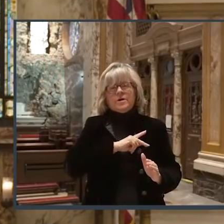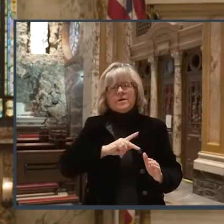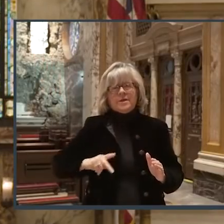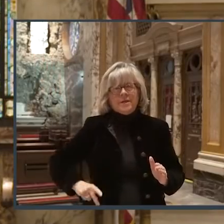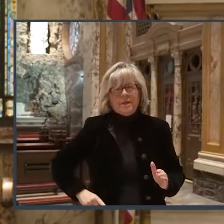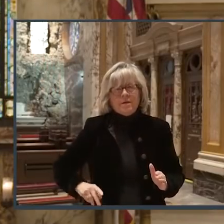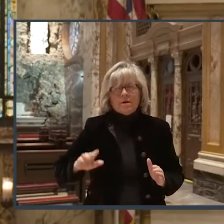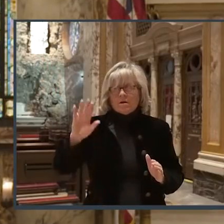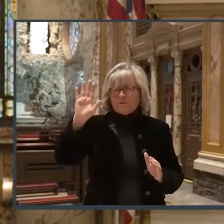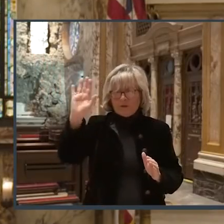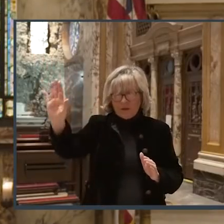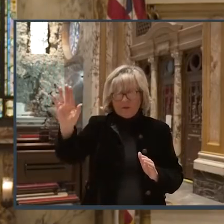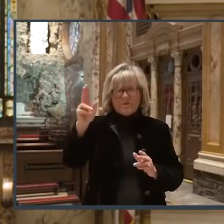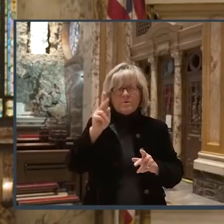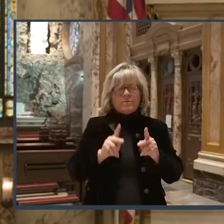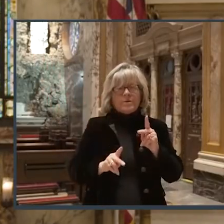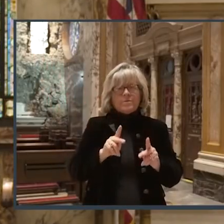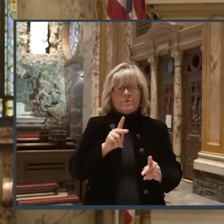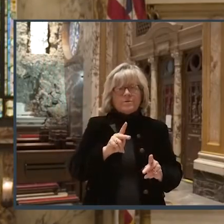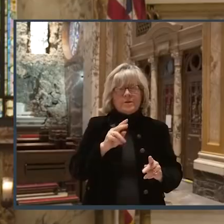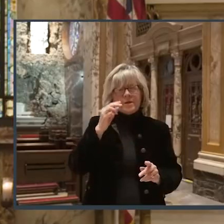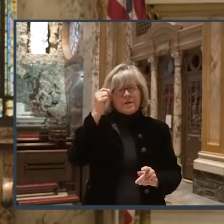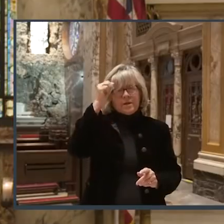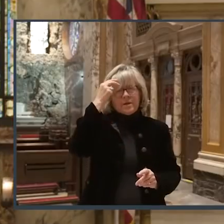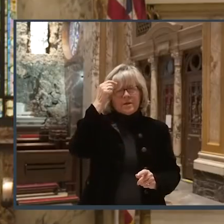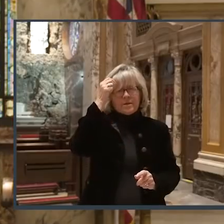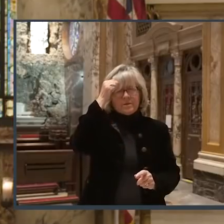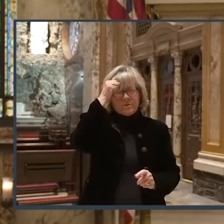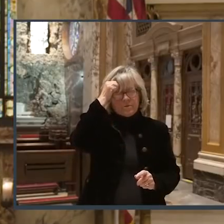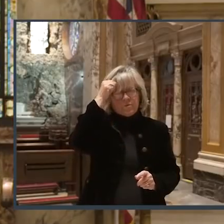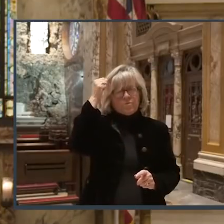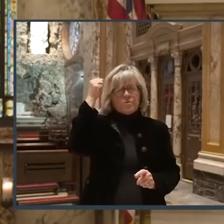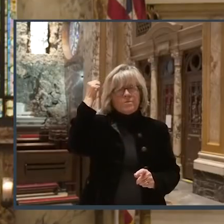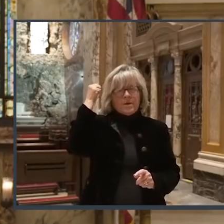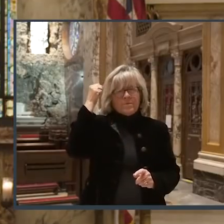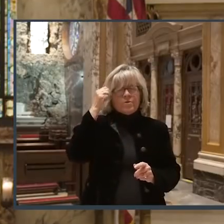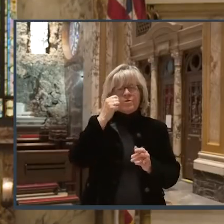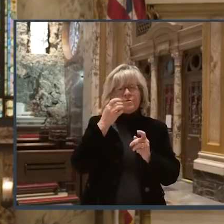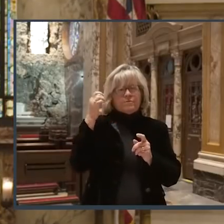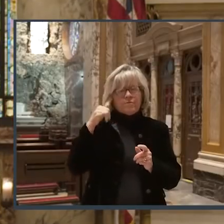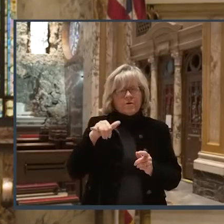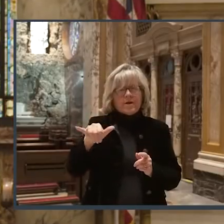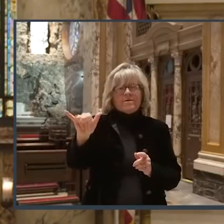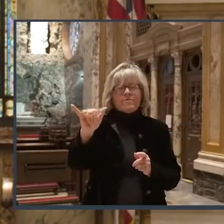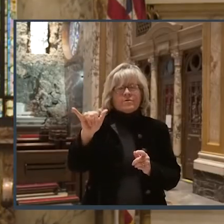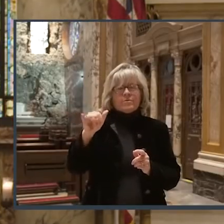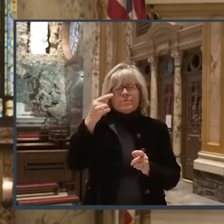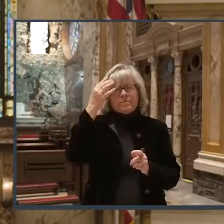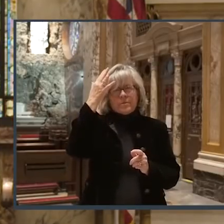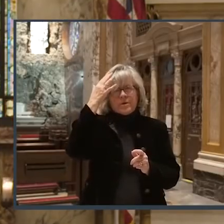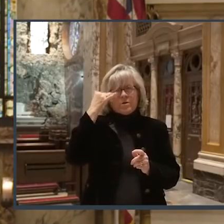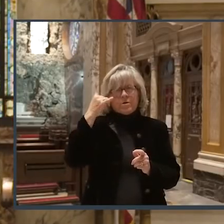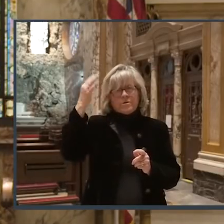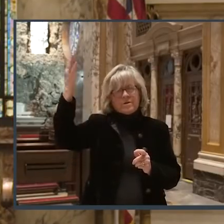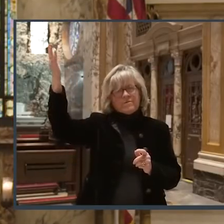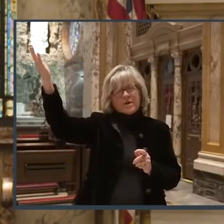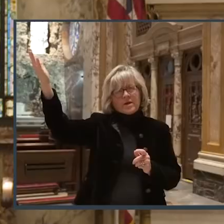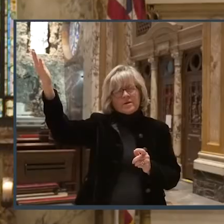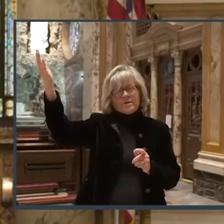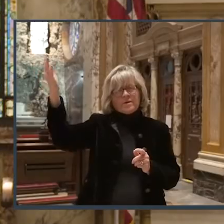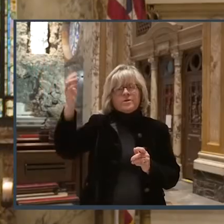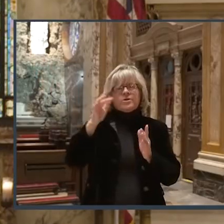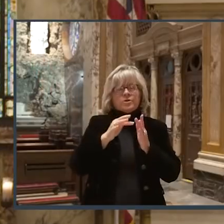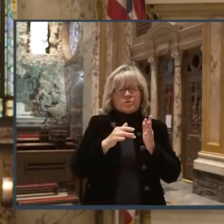his people, and he is remembered forever because from his line, Jesus, the Messiah, was